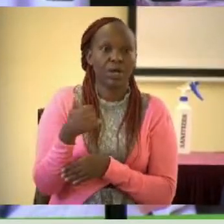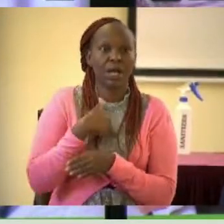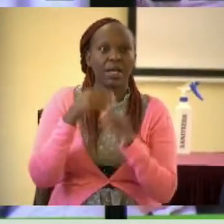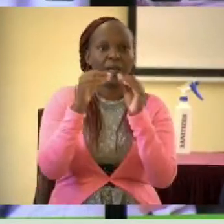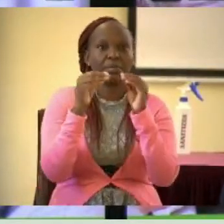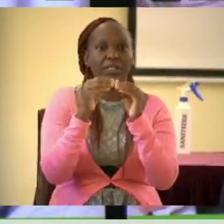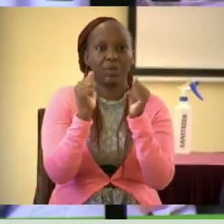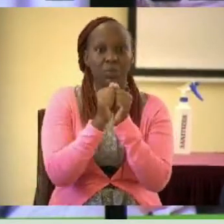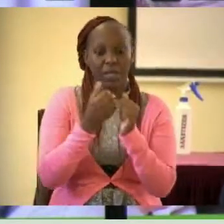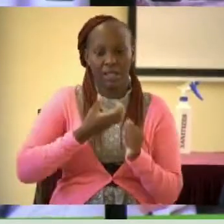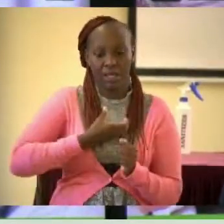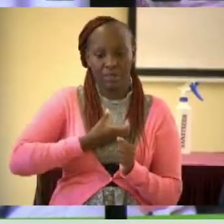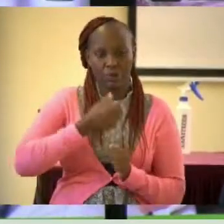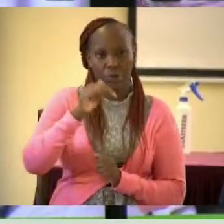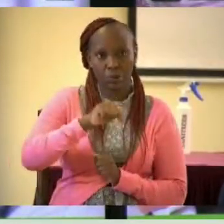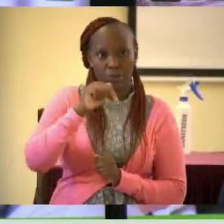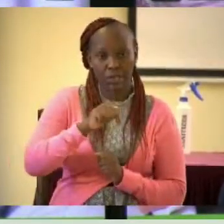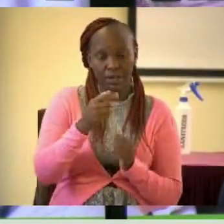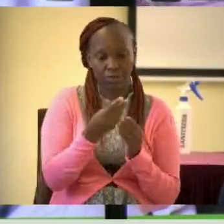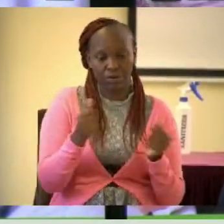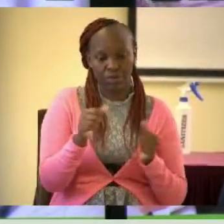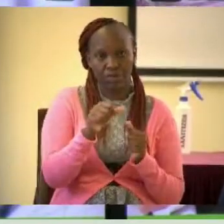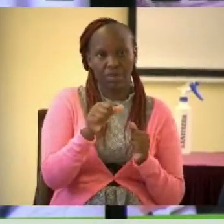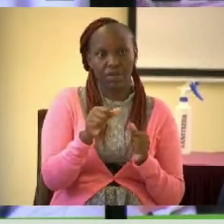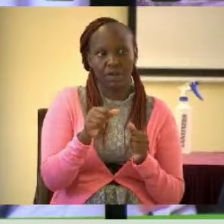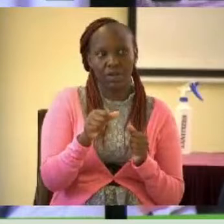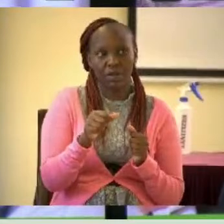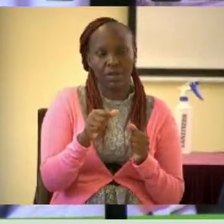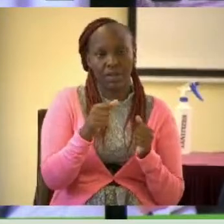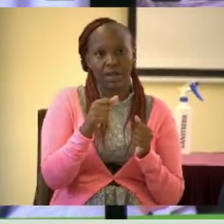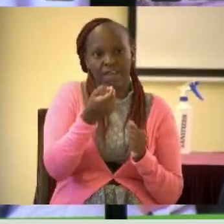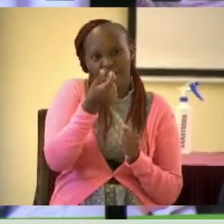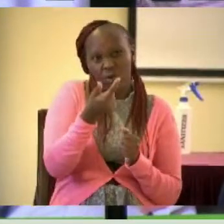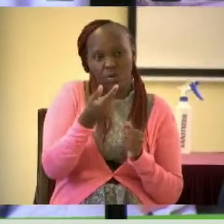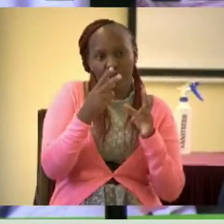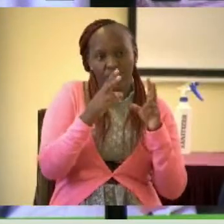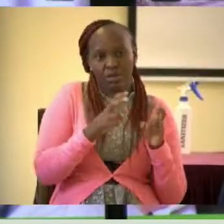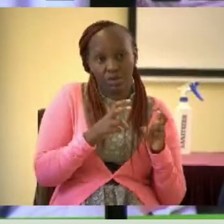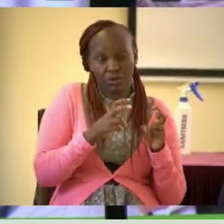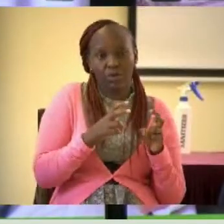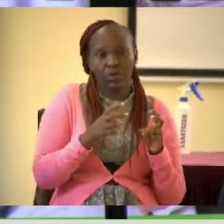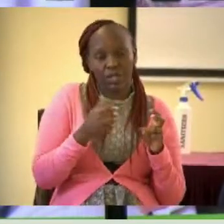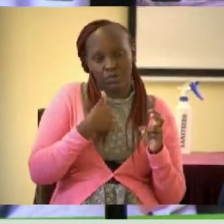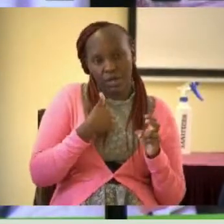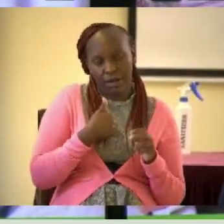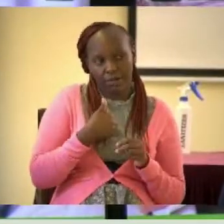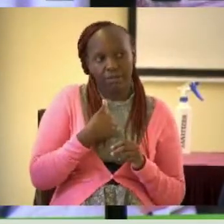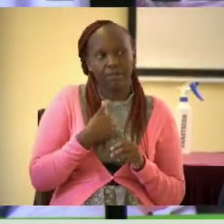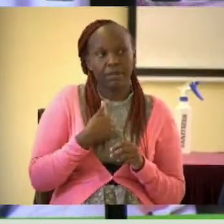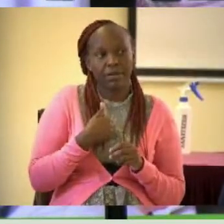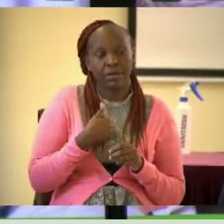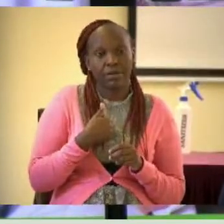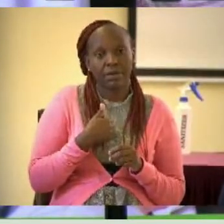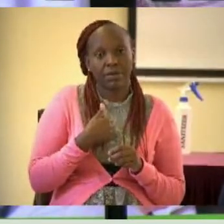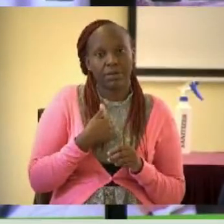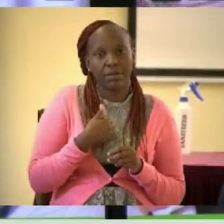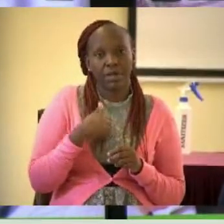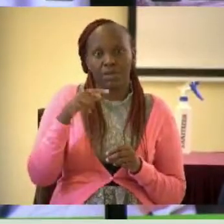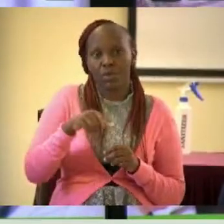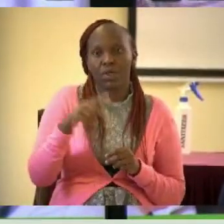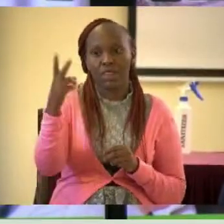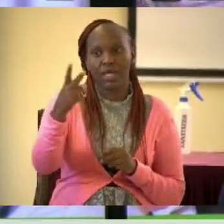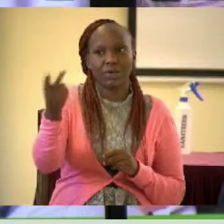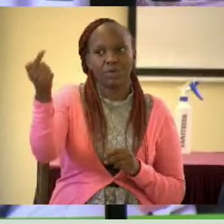meeting with the Council today to sort out a few issues that we have. As such, they're